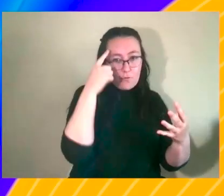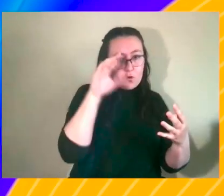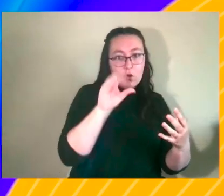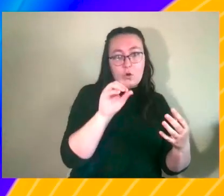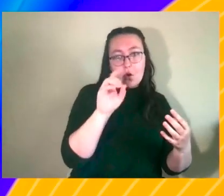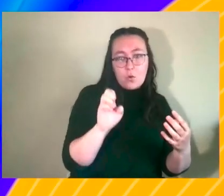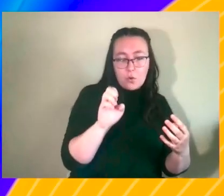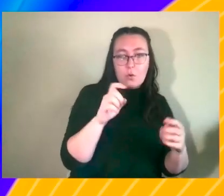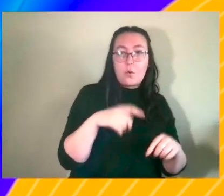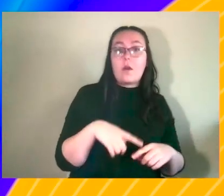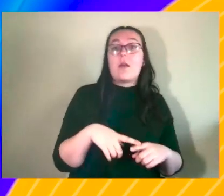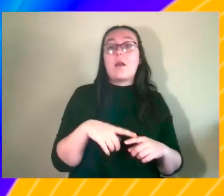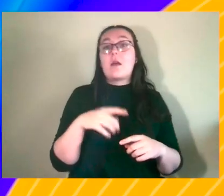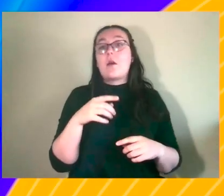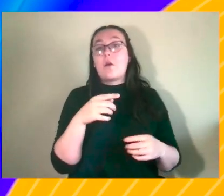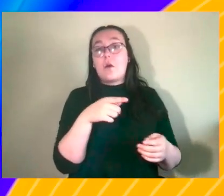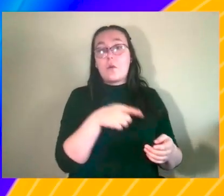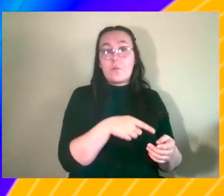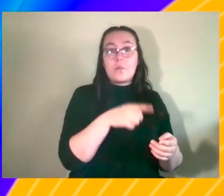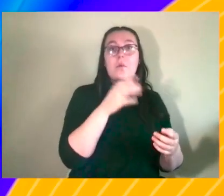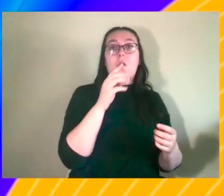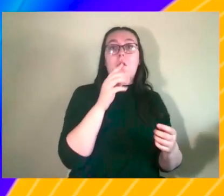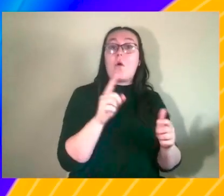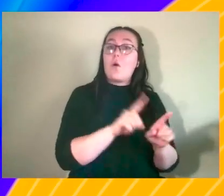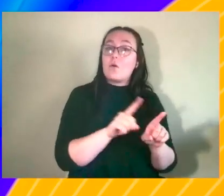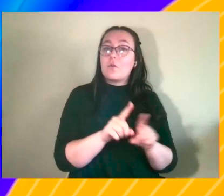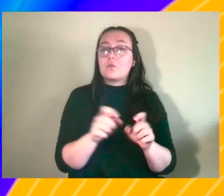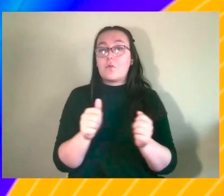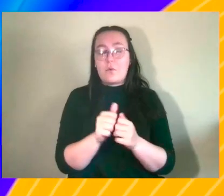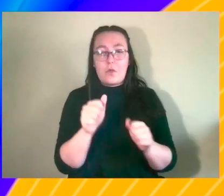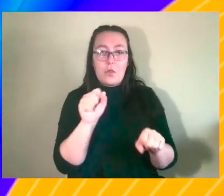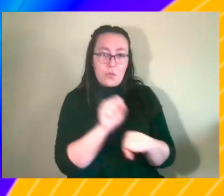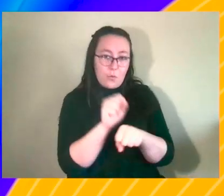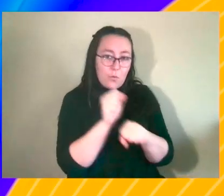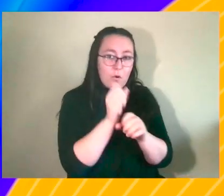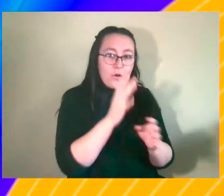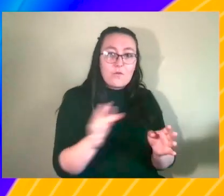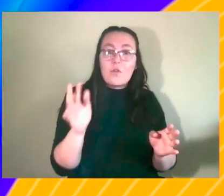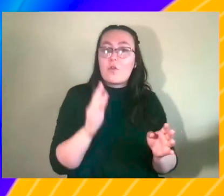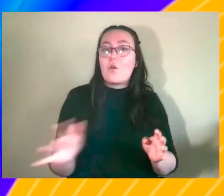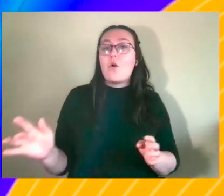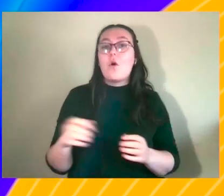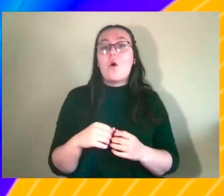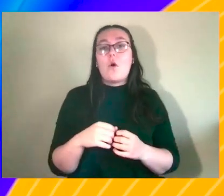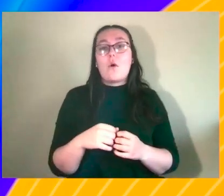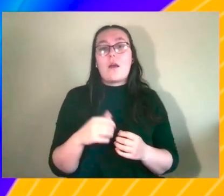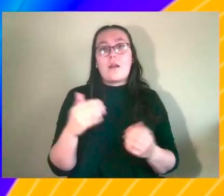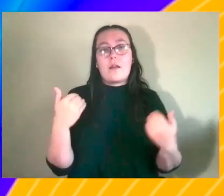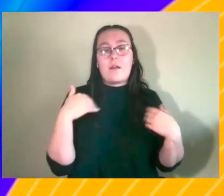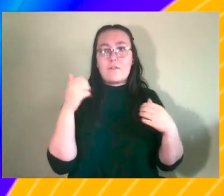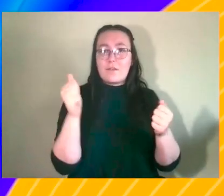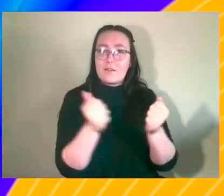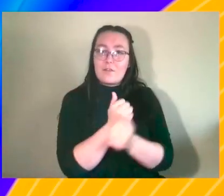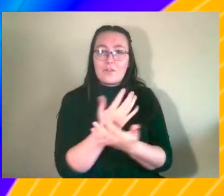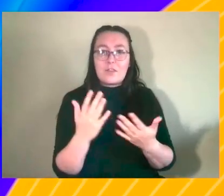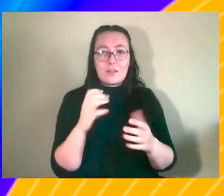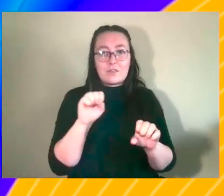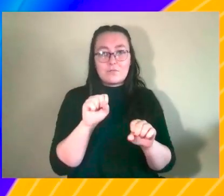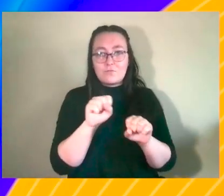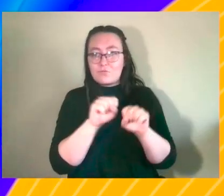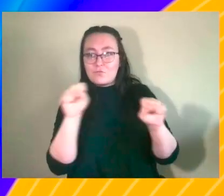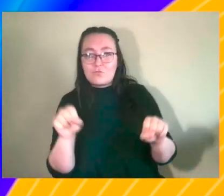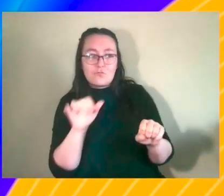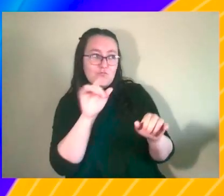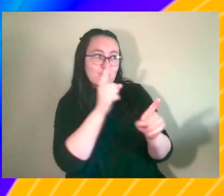source code, but all your workflows, have your project structured the right way. And it makes it easy to go from, hey, I want to build